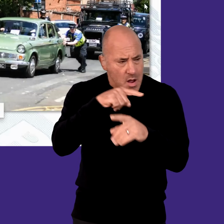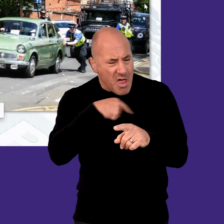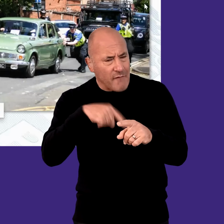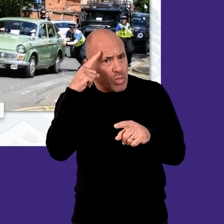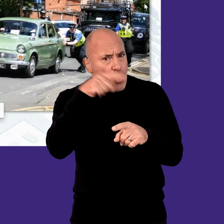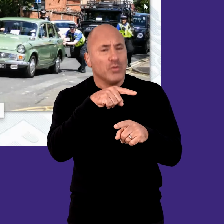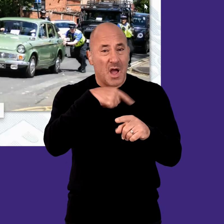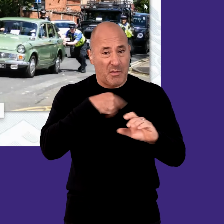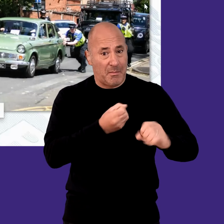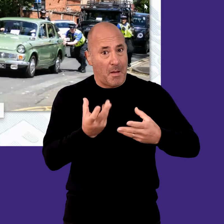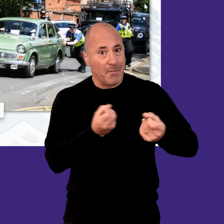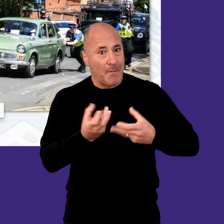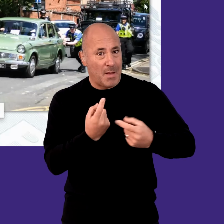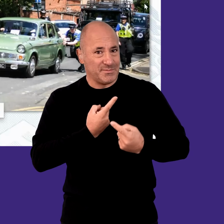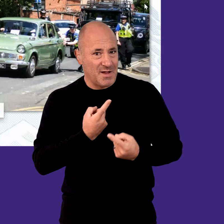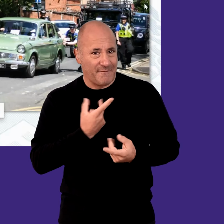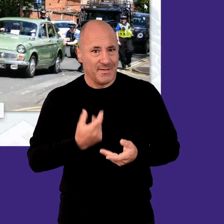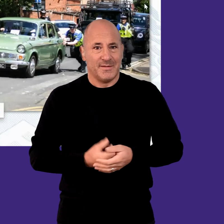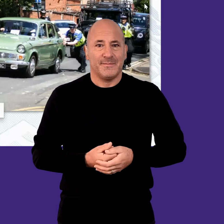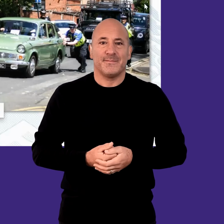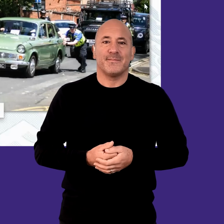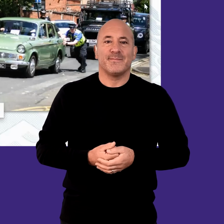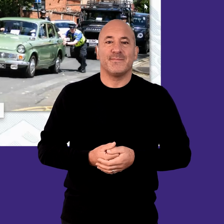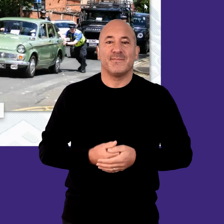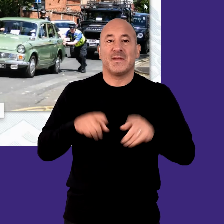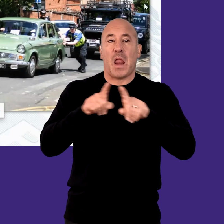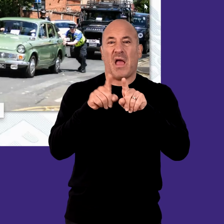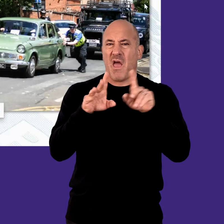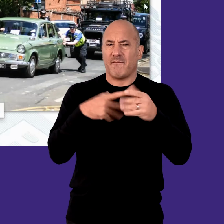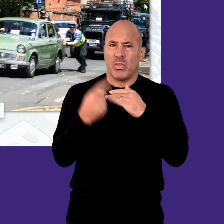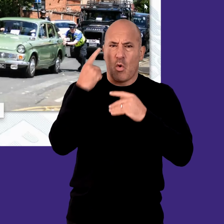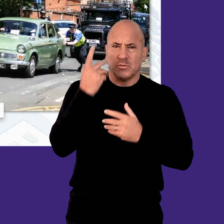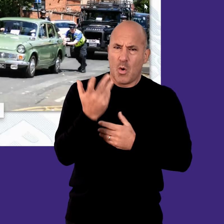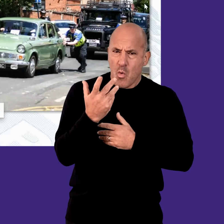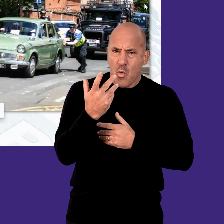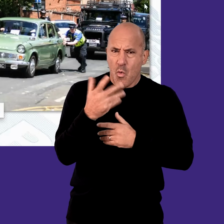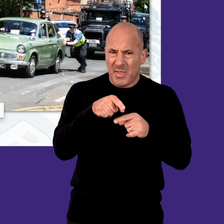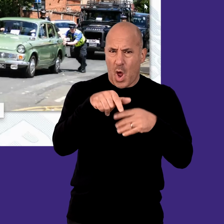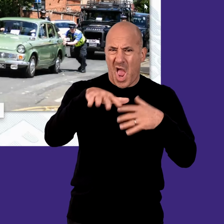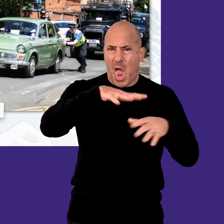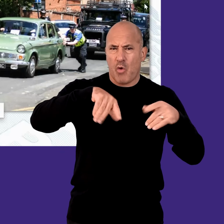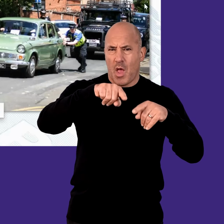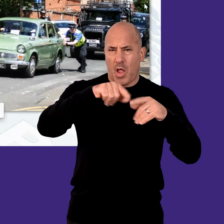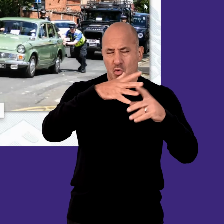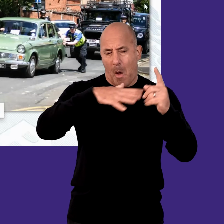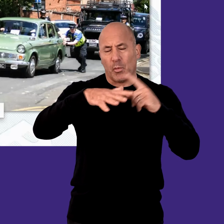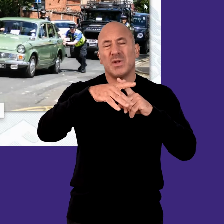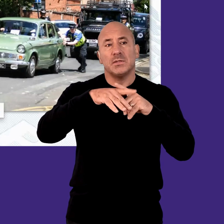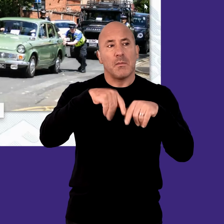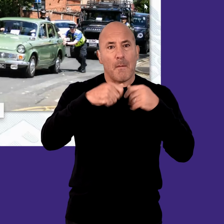that so that the things they were aiming to do in the communities they're aiming to work with, they hadn't necessarily considered that actually this might make those areas and those